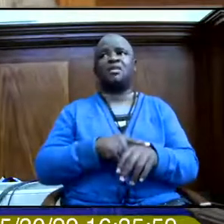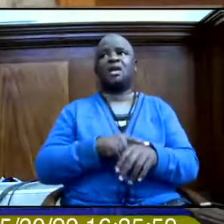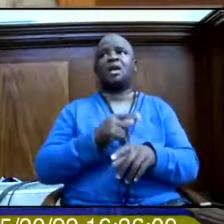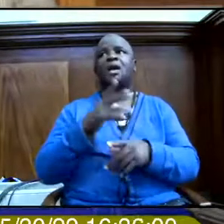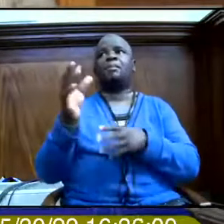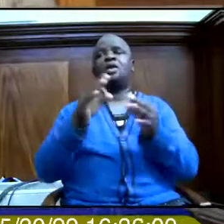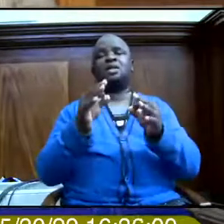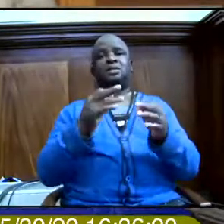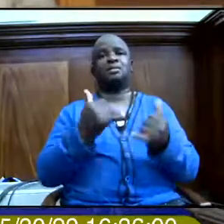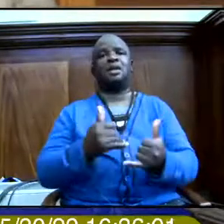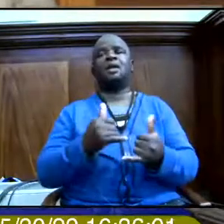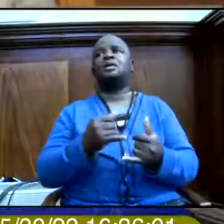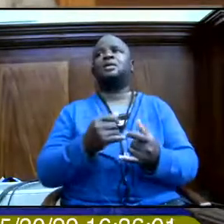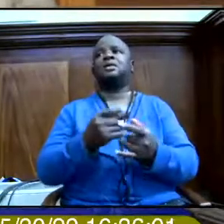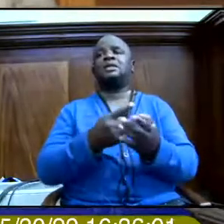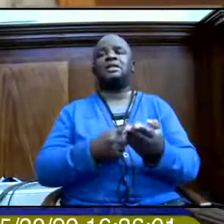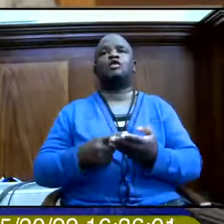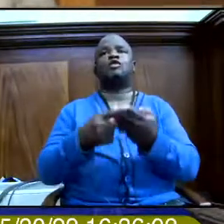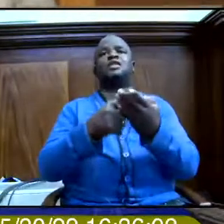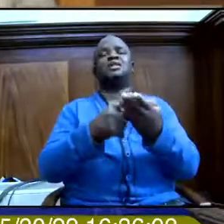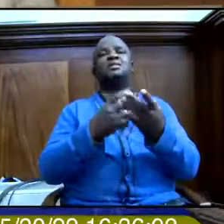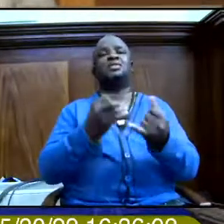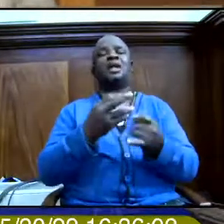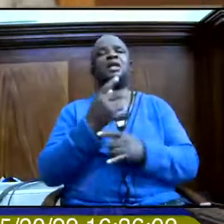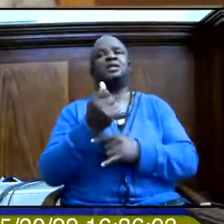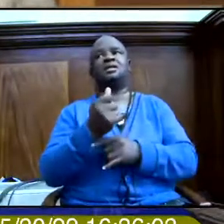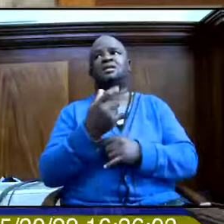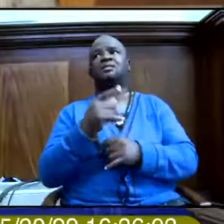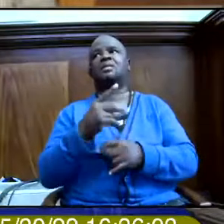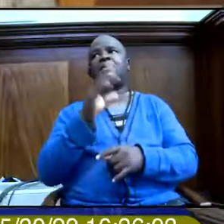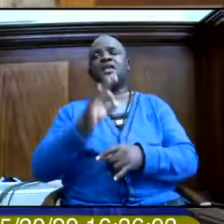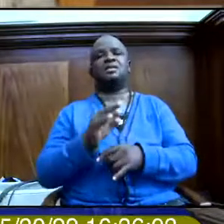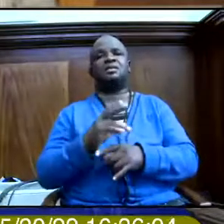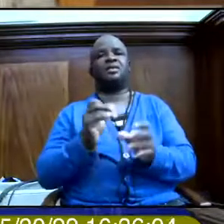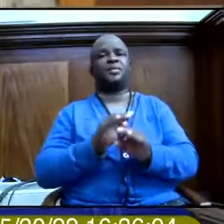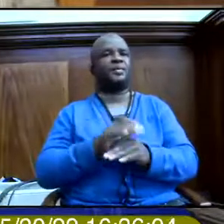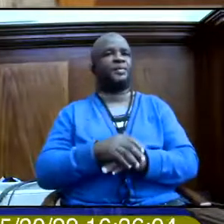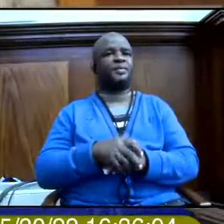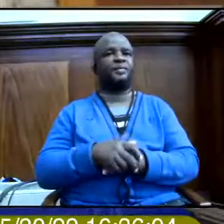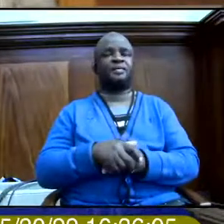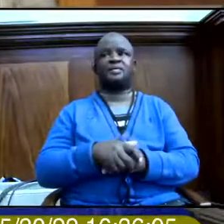employer is negotiating salaries in monetary terms not in percentages